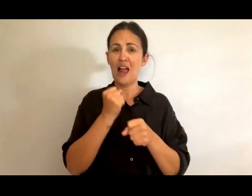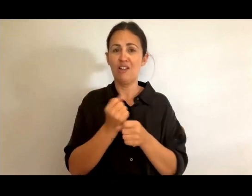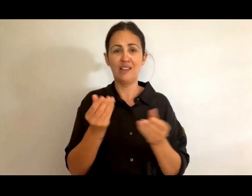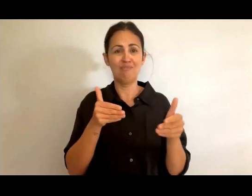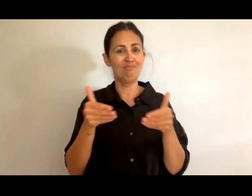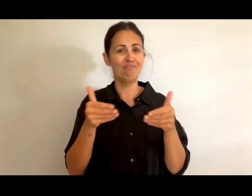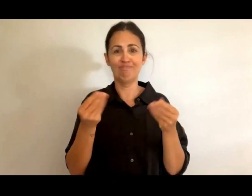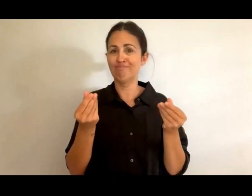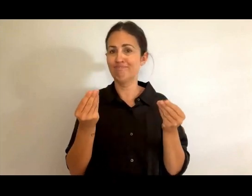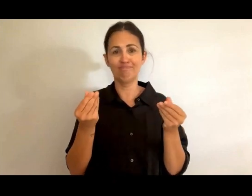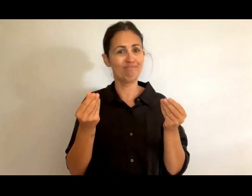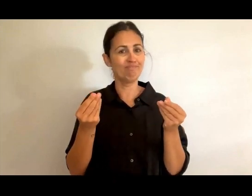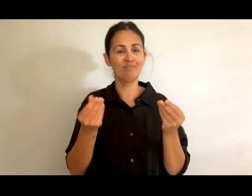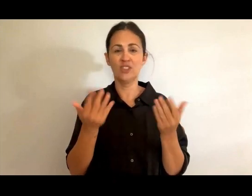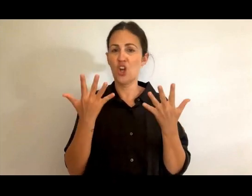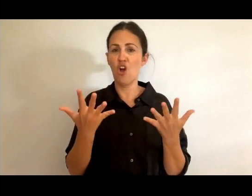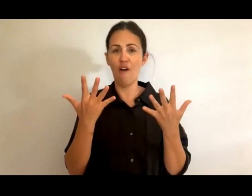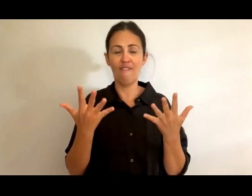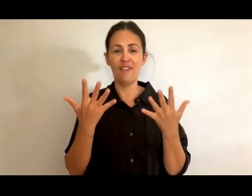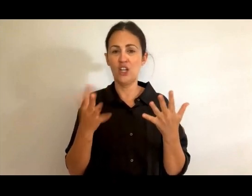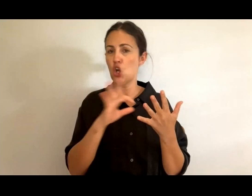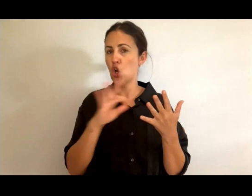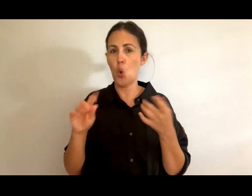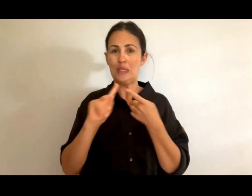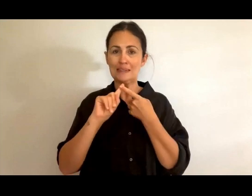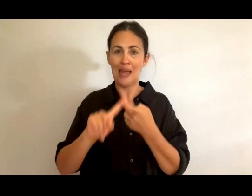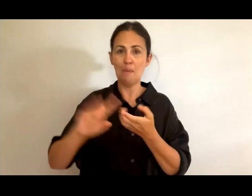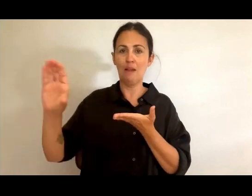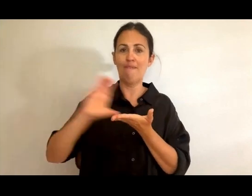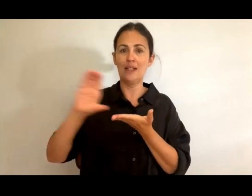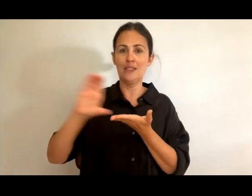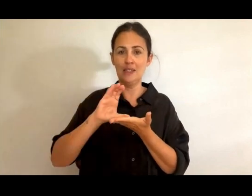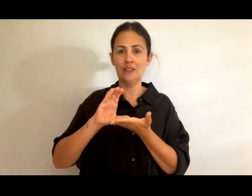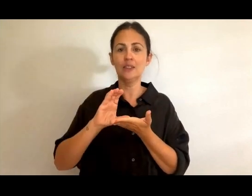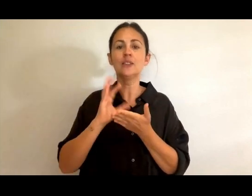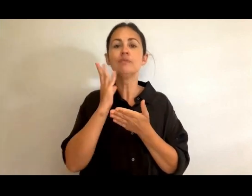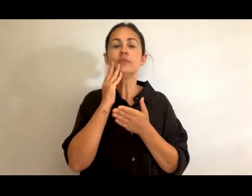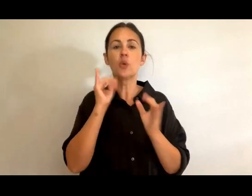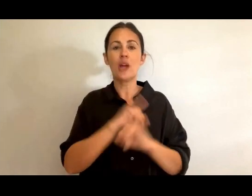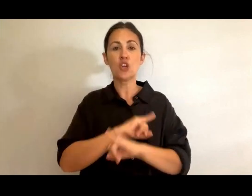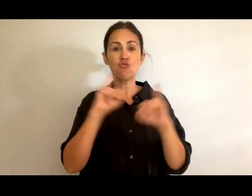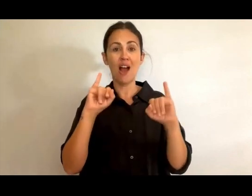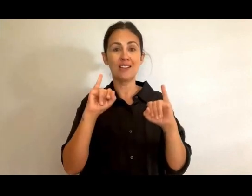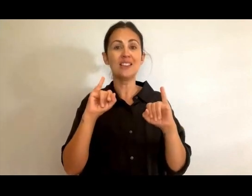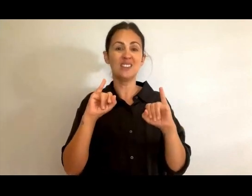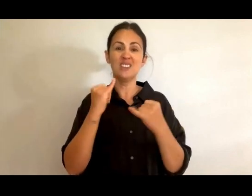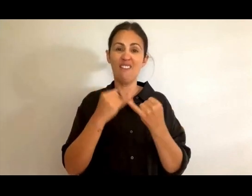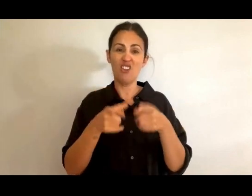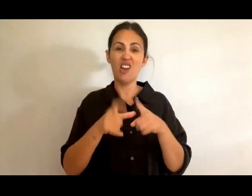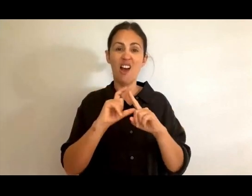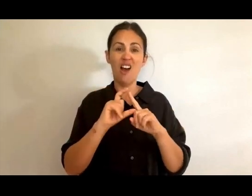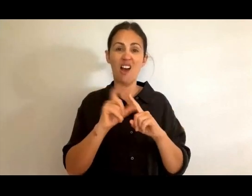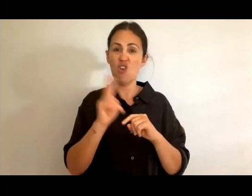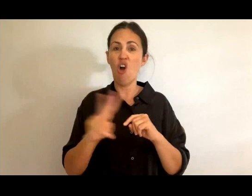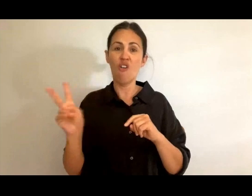with instability of funding. In times of crisis, it is often the arts and spaces like the Campus Art Gallery that can be struck from